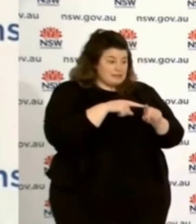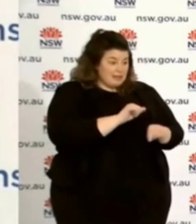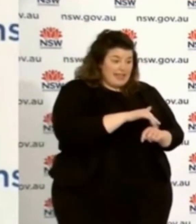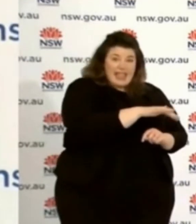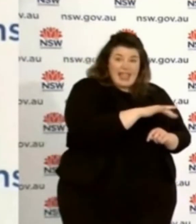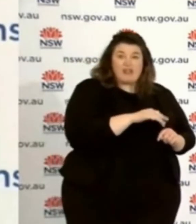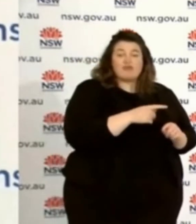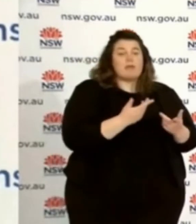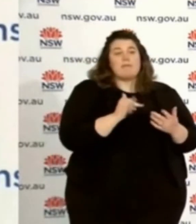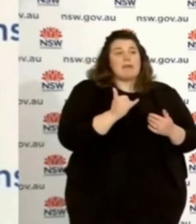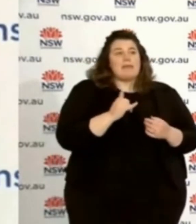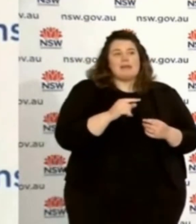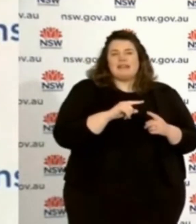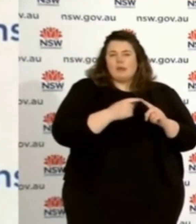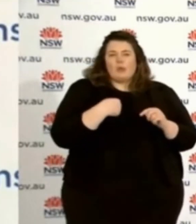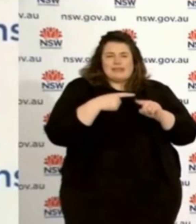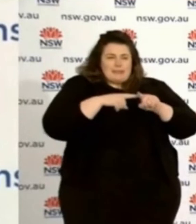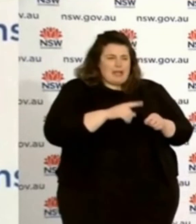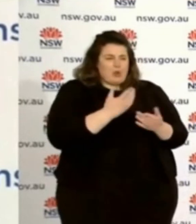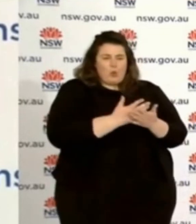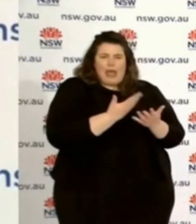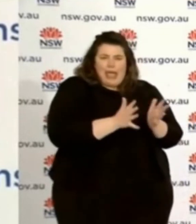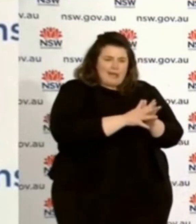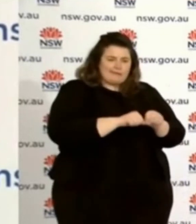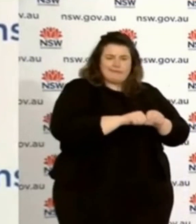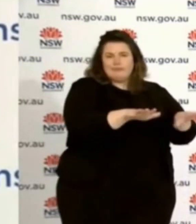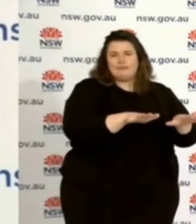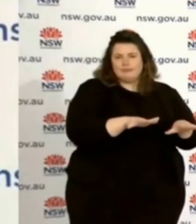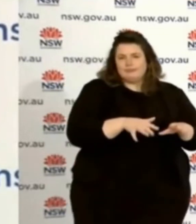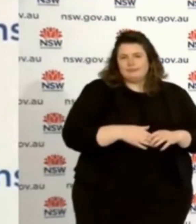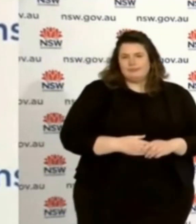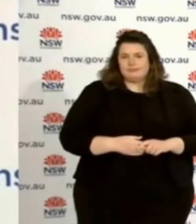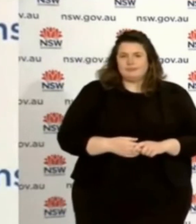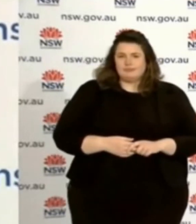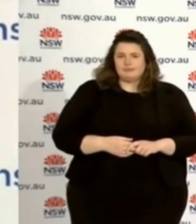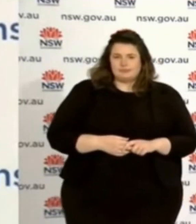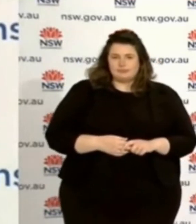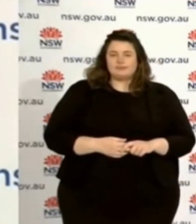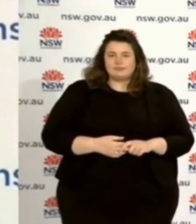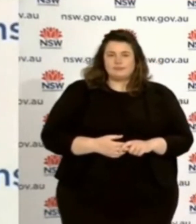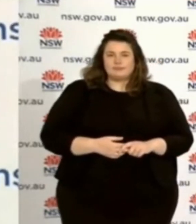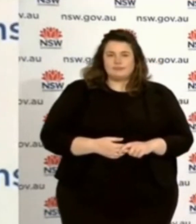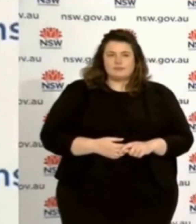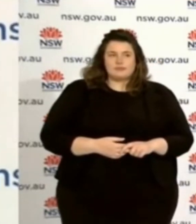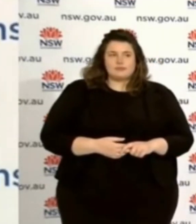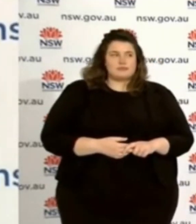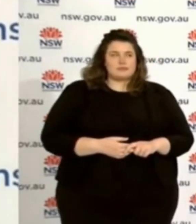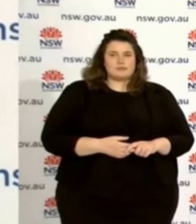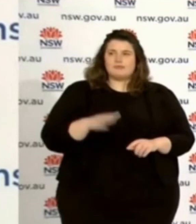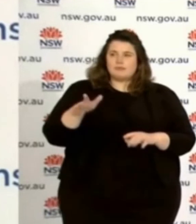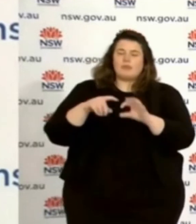geographical, they may be other strategies. So that is open to us to provide those recommendations.